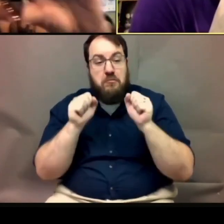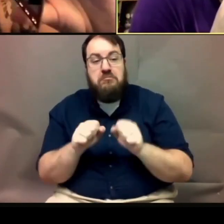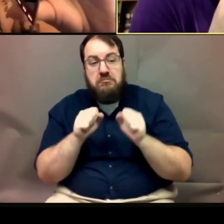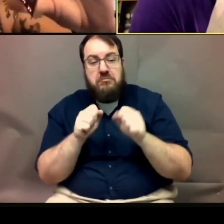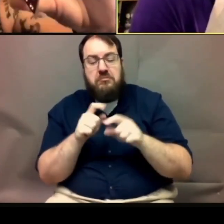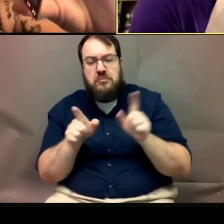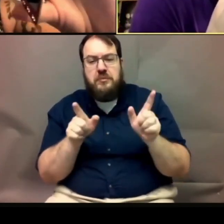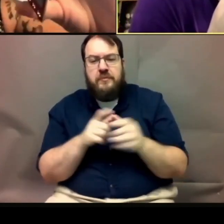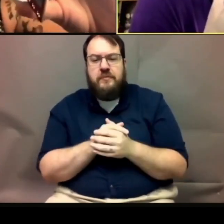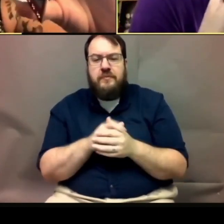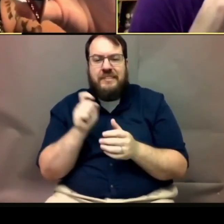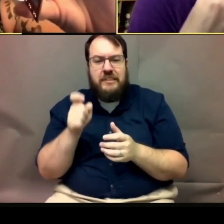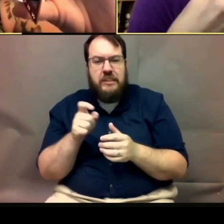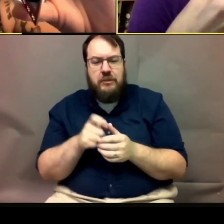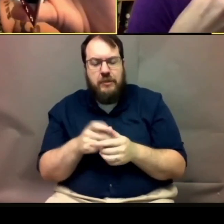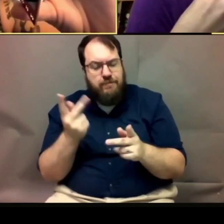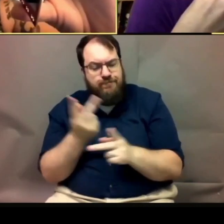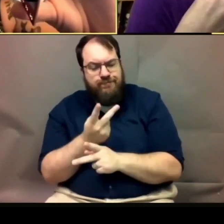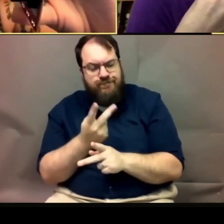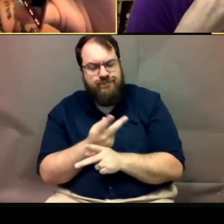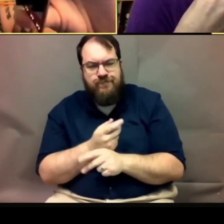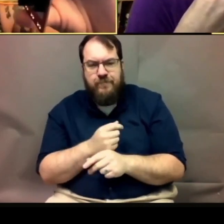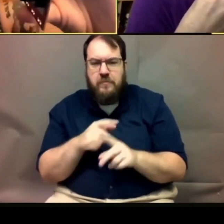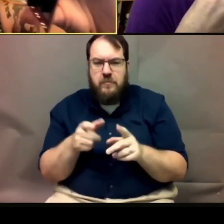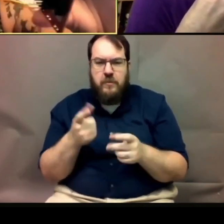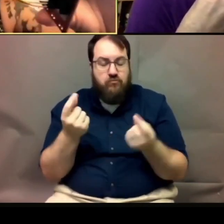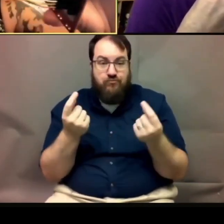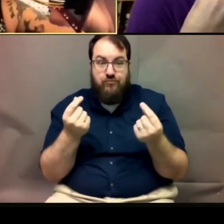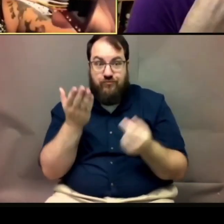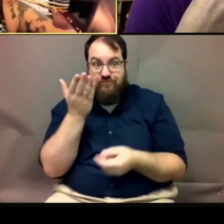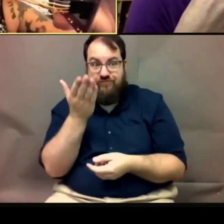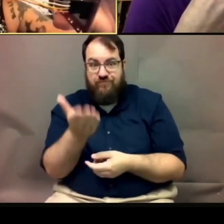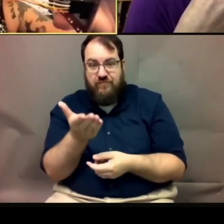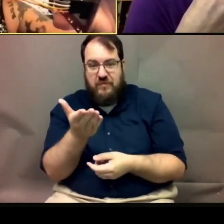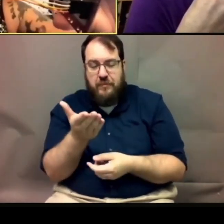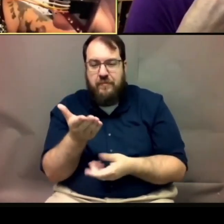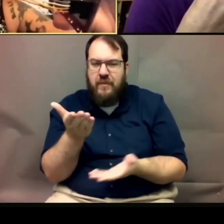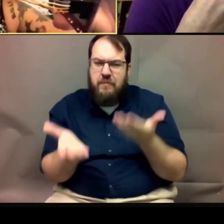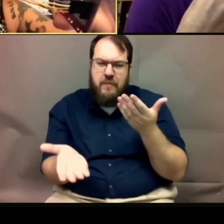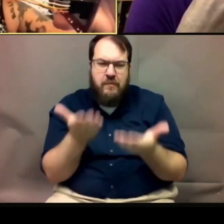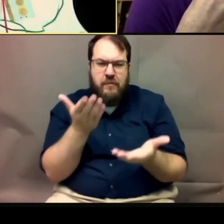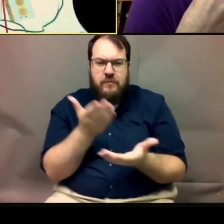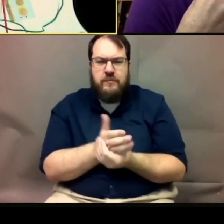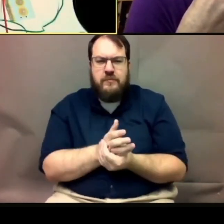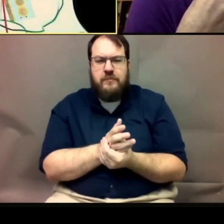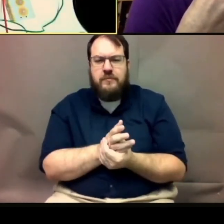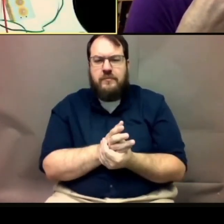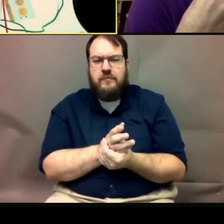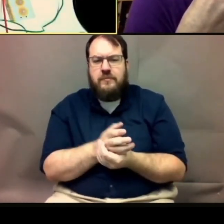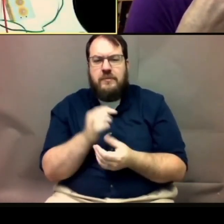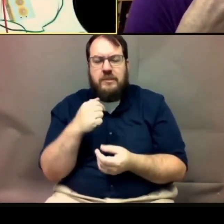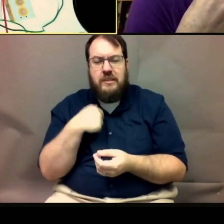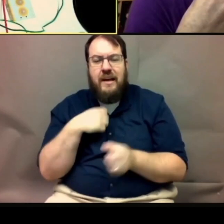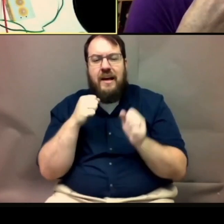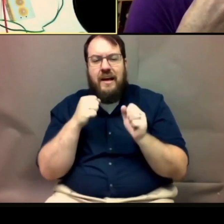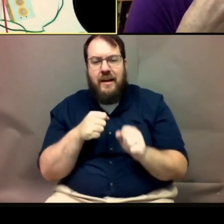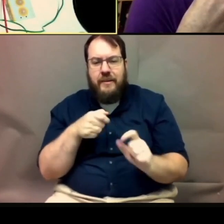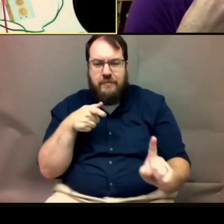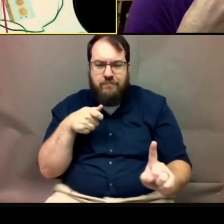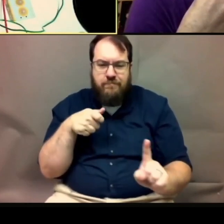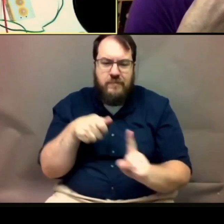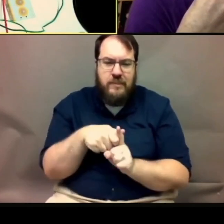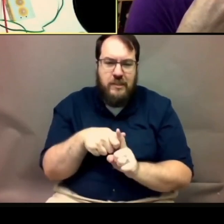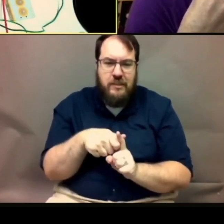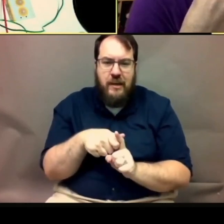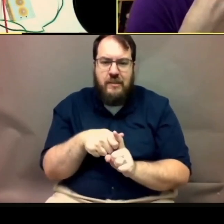But you just got to plug into those little. Then what are you gonna do here, right? You may so I could stick that directly into my